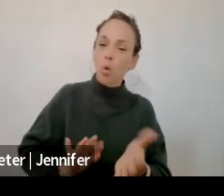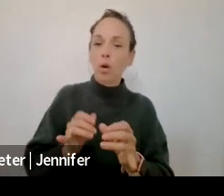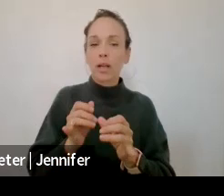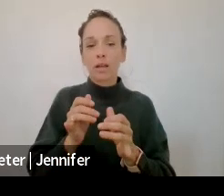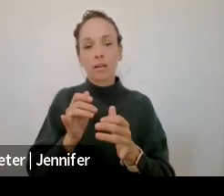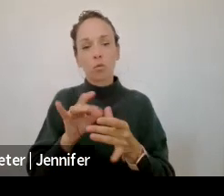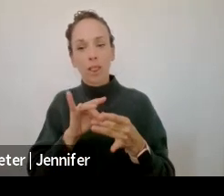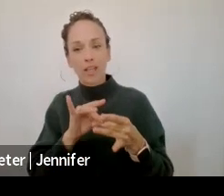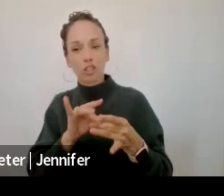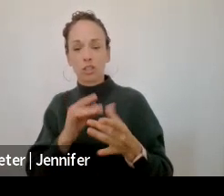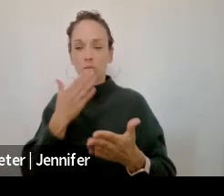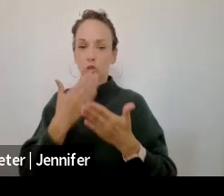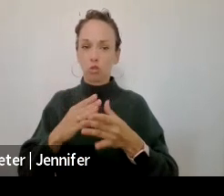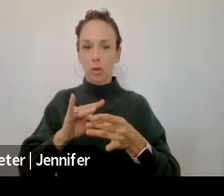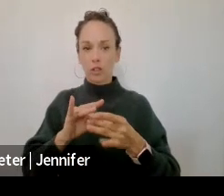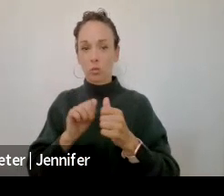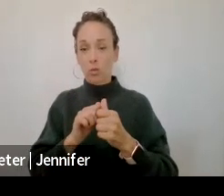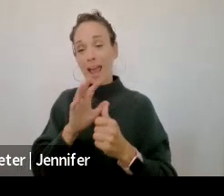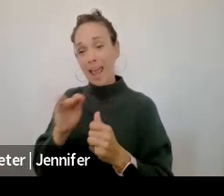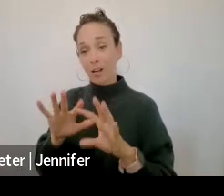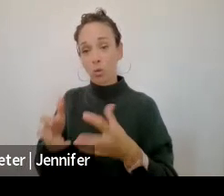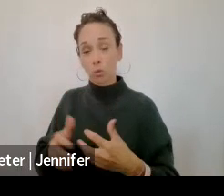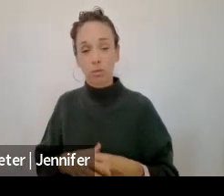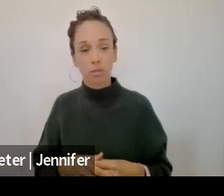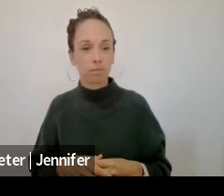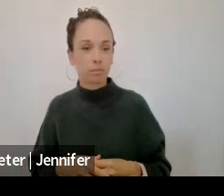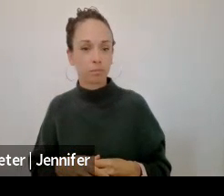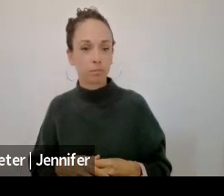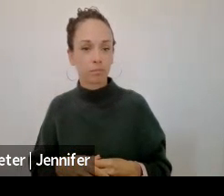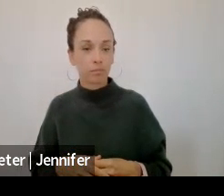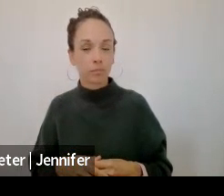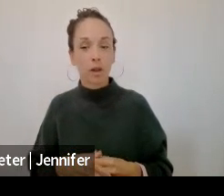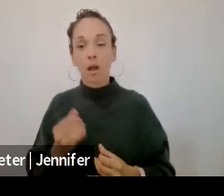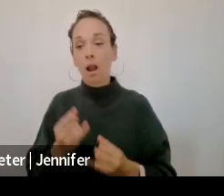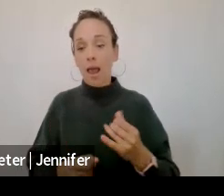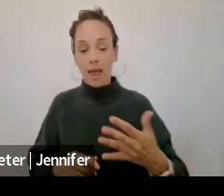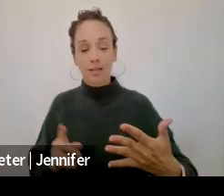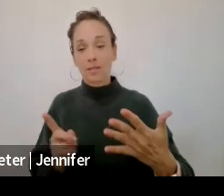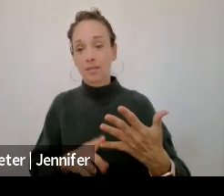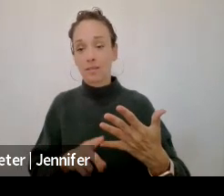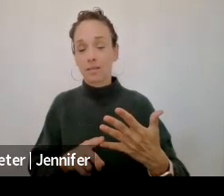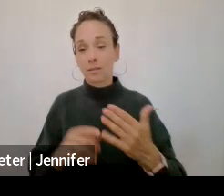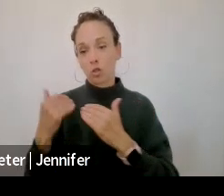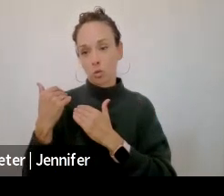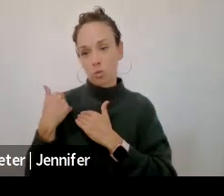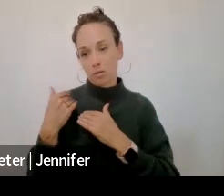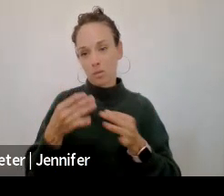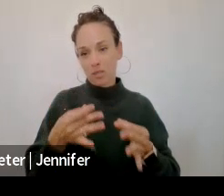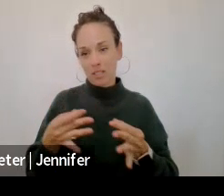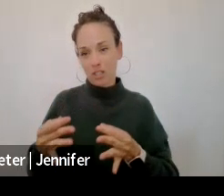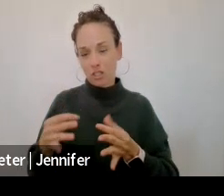groups. And then the final one is responsible decision-making, and that's the ability to constructively